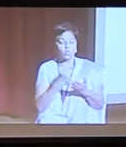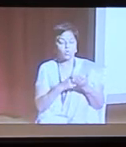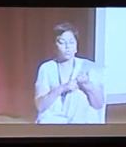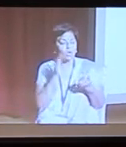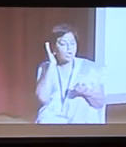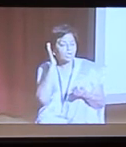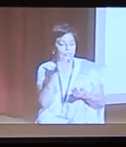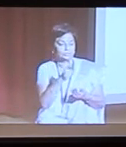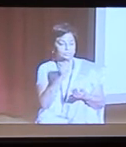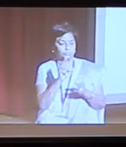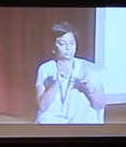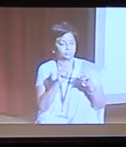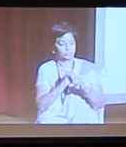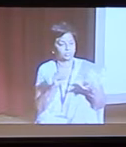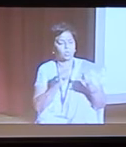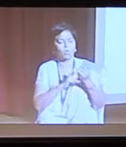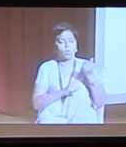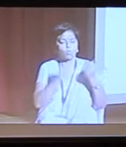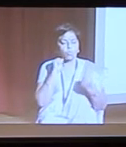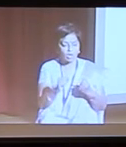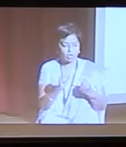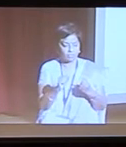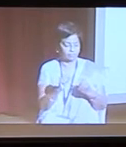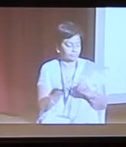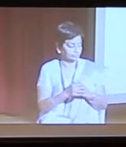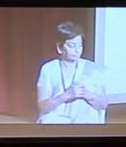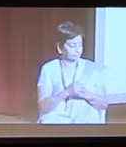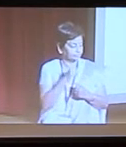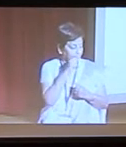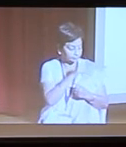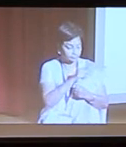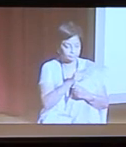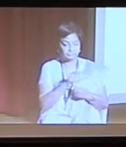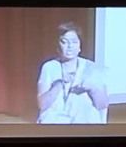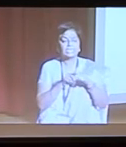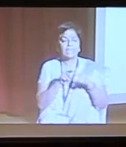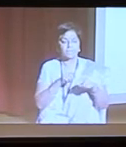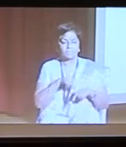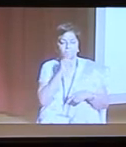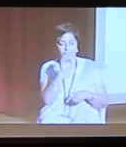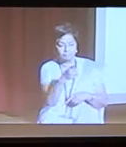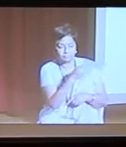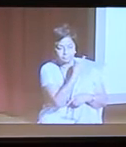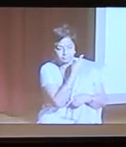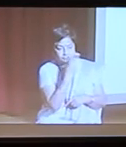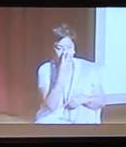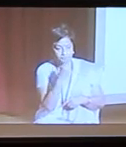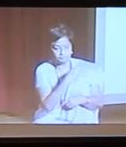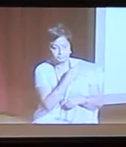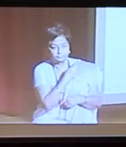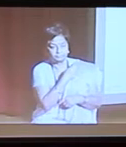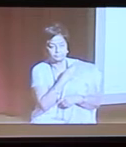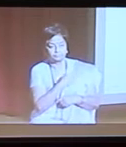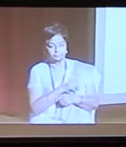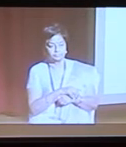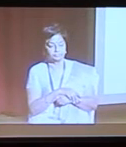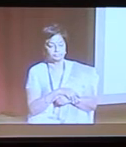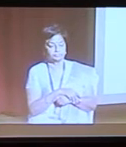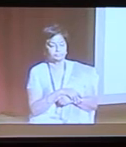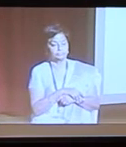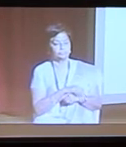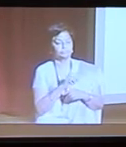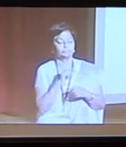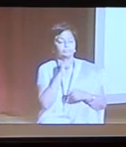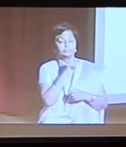represent, but not why. Let us take another example. This painting shows Van Gogh's